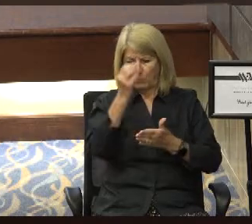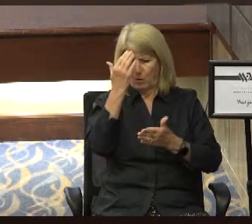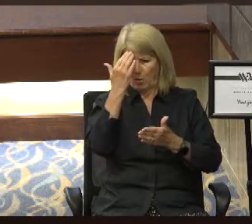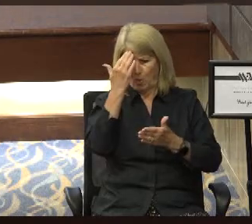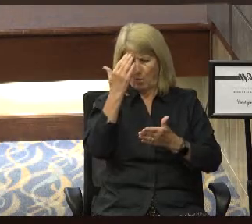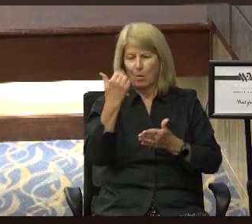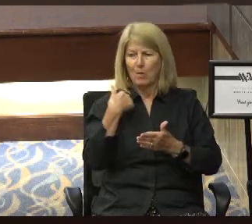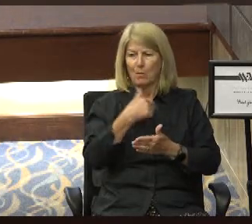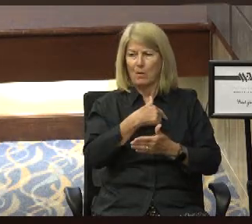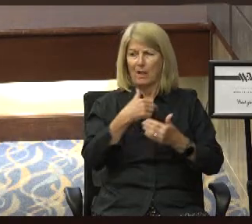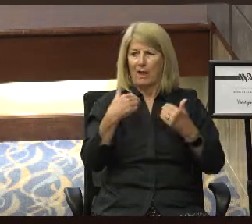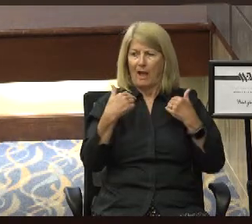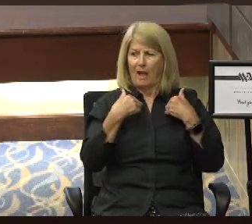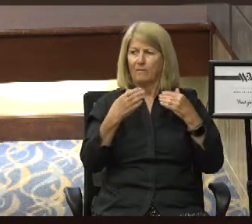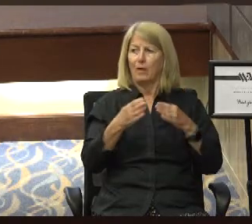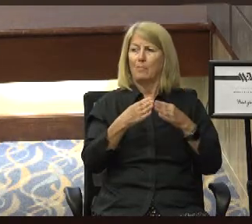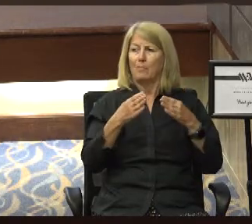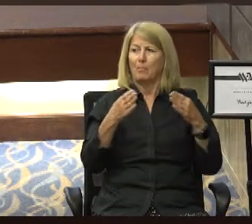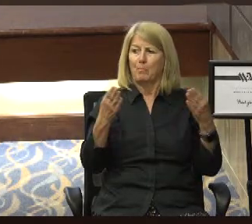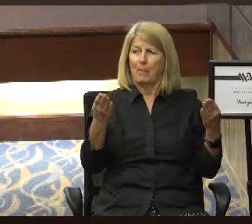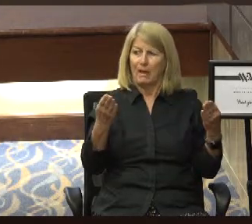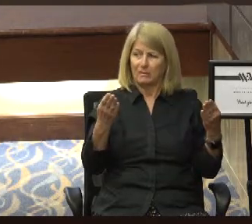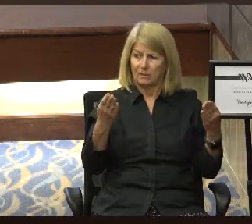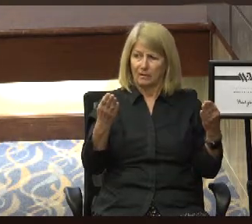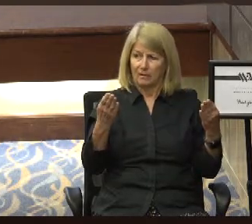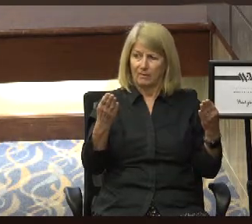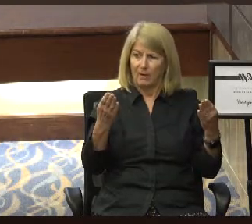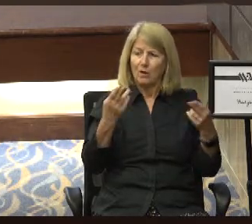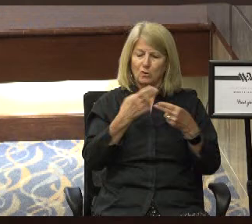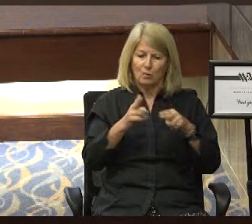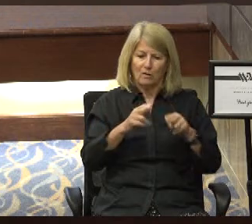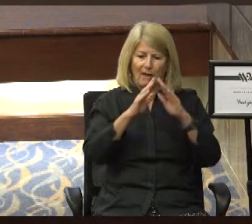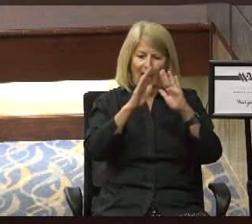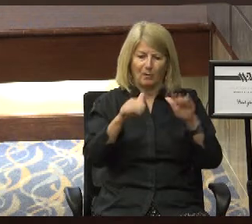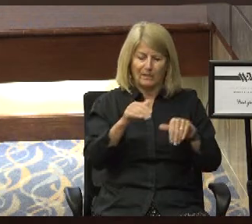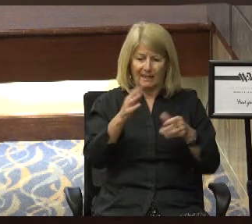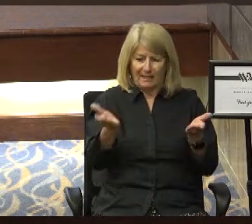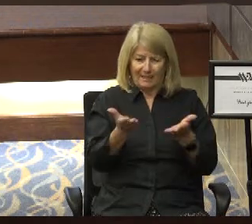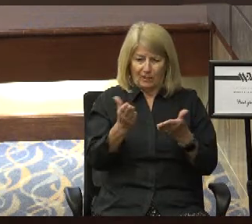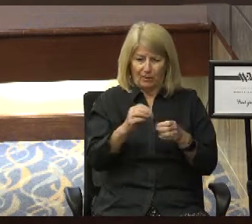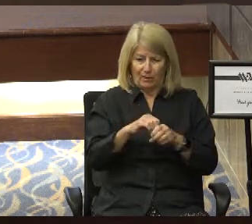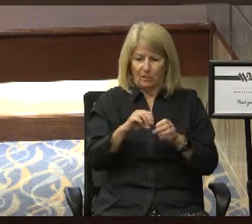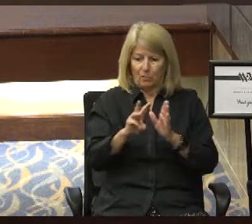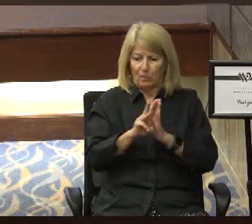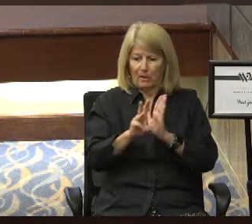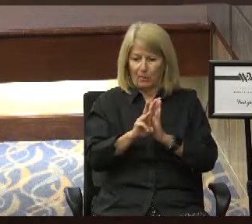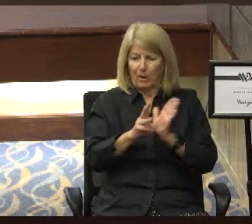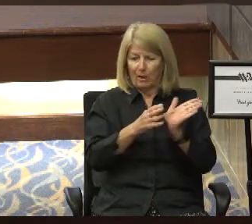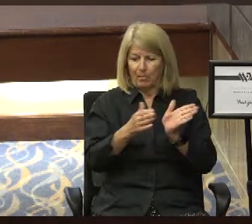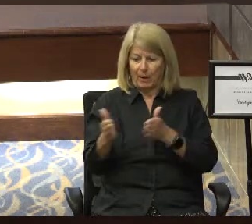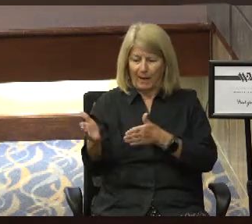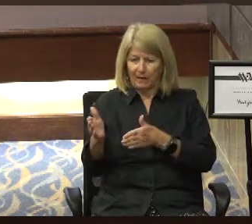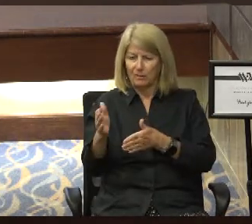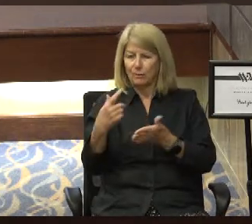a massive lack of affordable housing in Waco. And I plan to talk about this in much